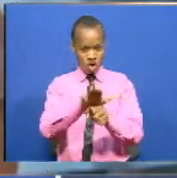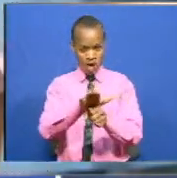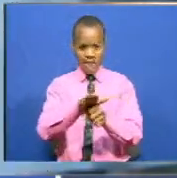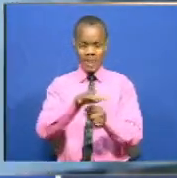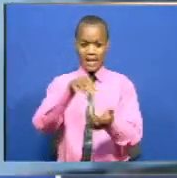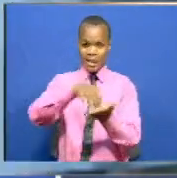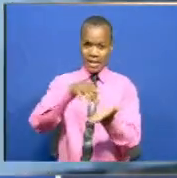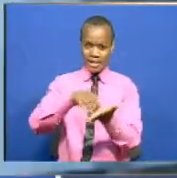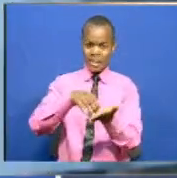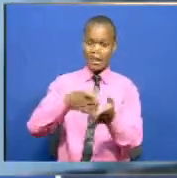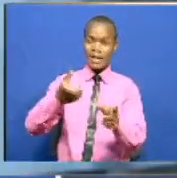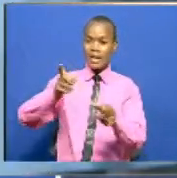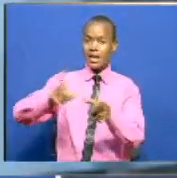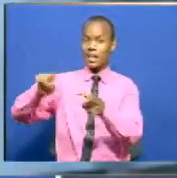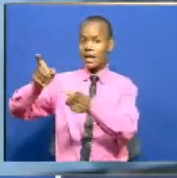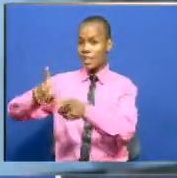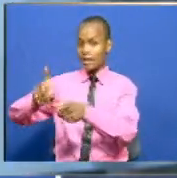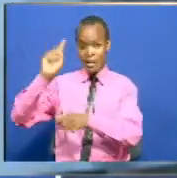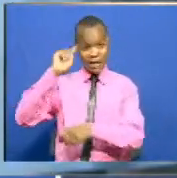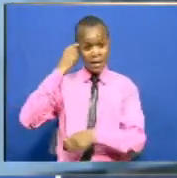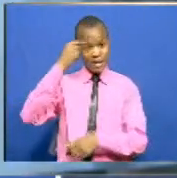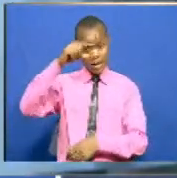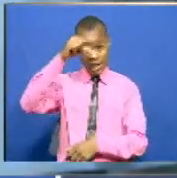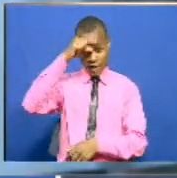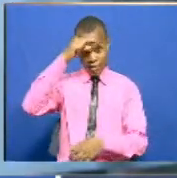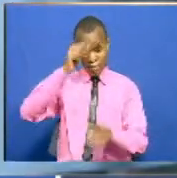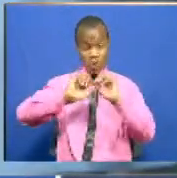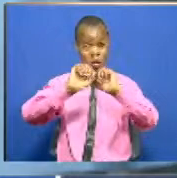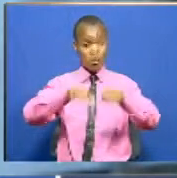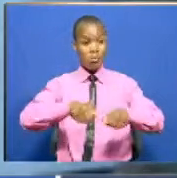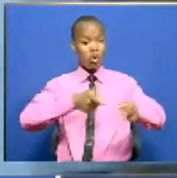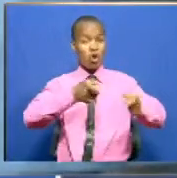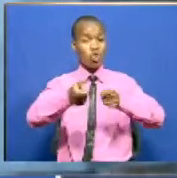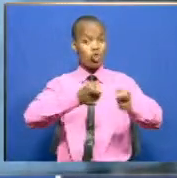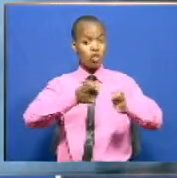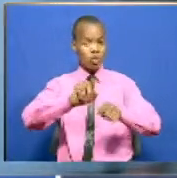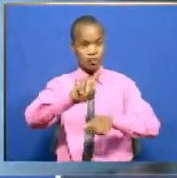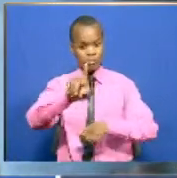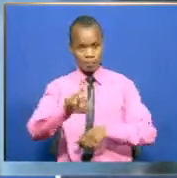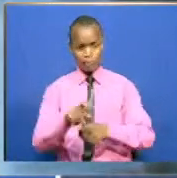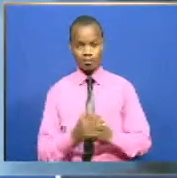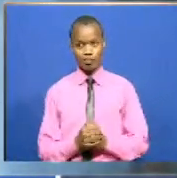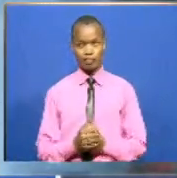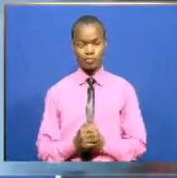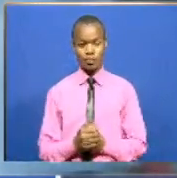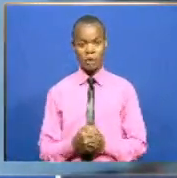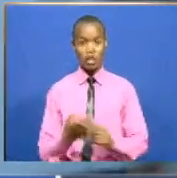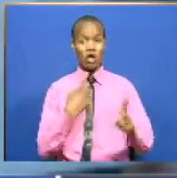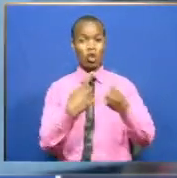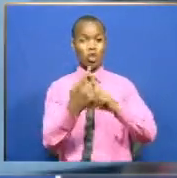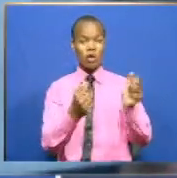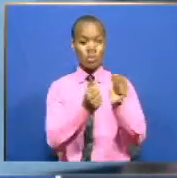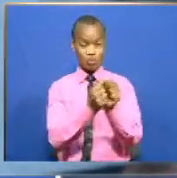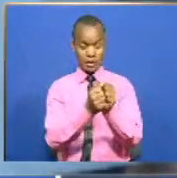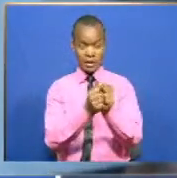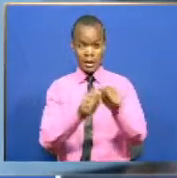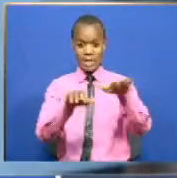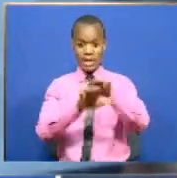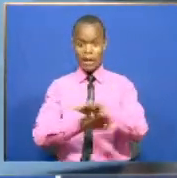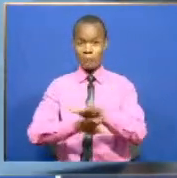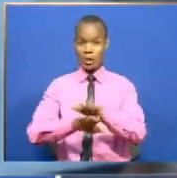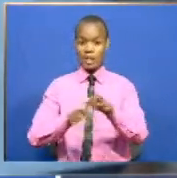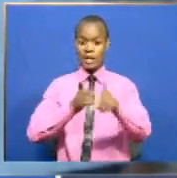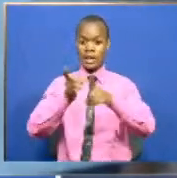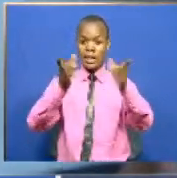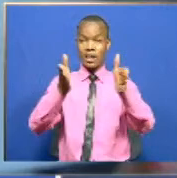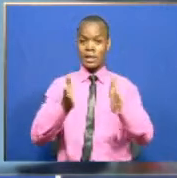Will the national government be able to handle this? I'll be talking to the deputy director at